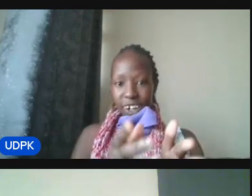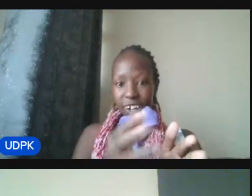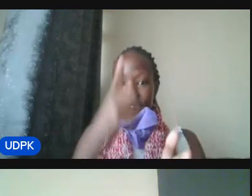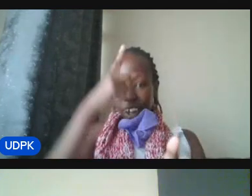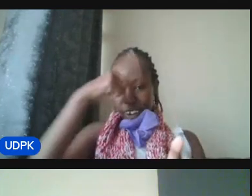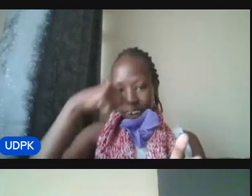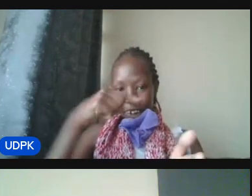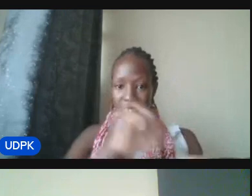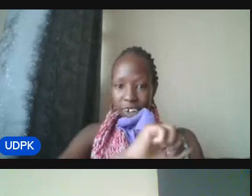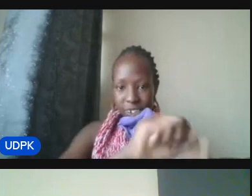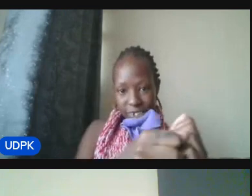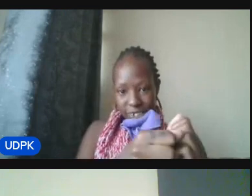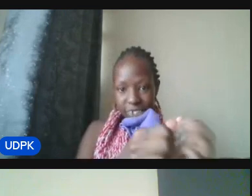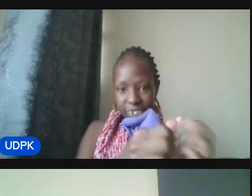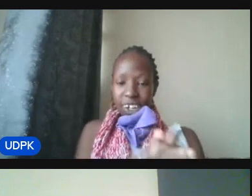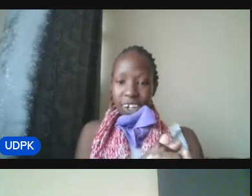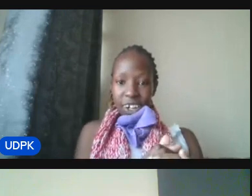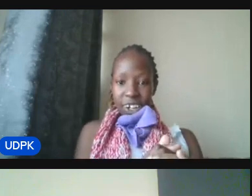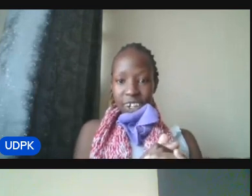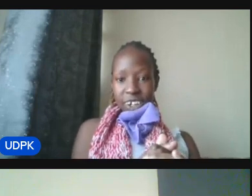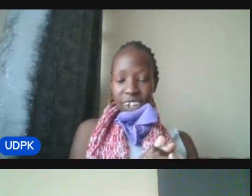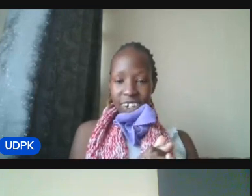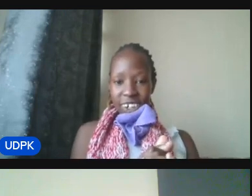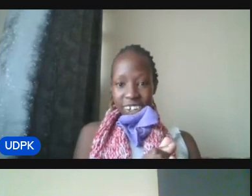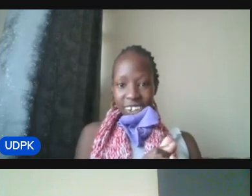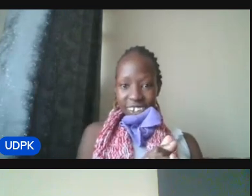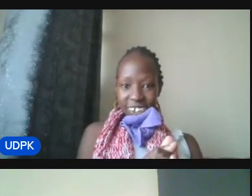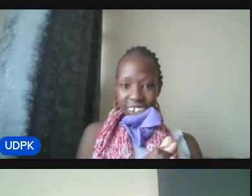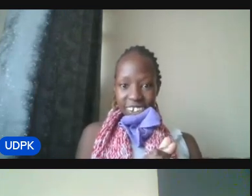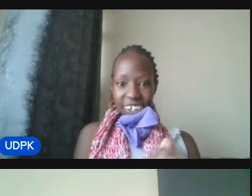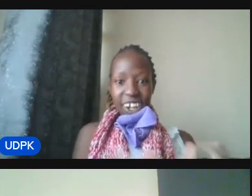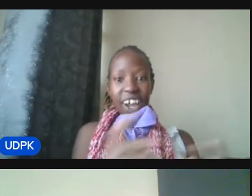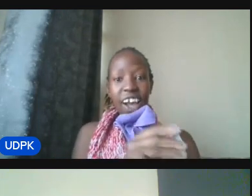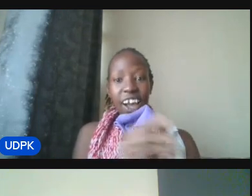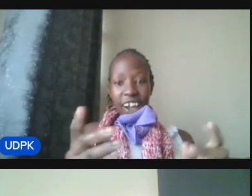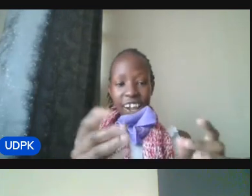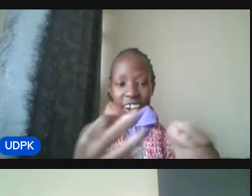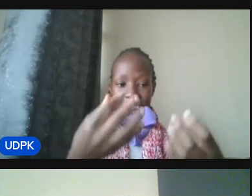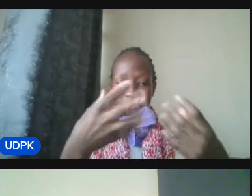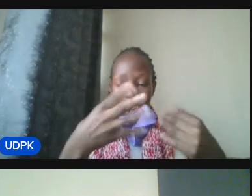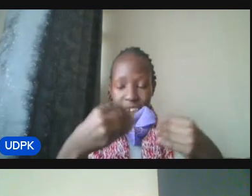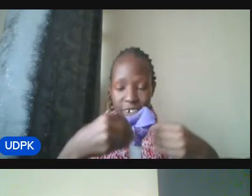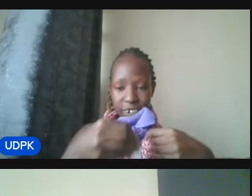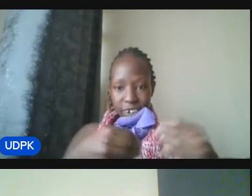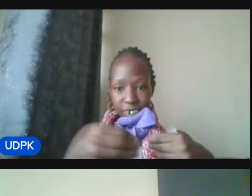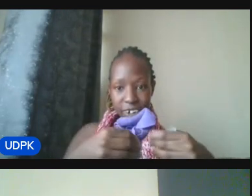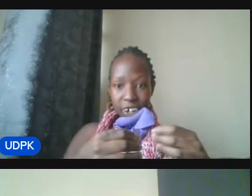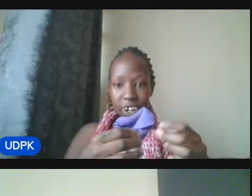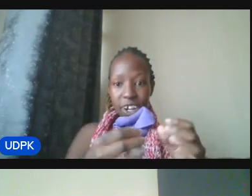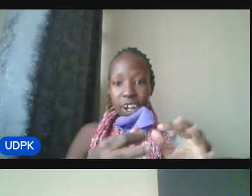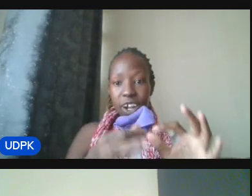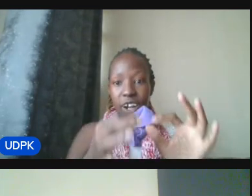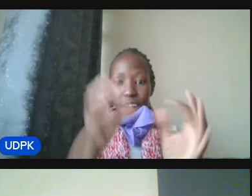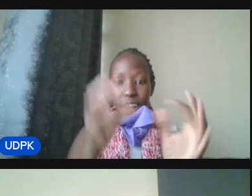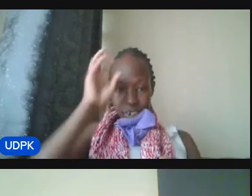amplifying voices, and driving policy changes.